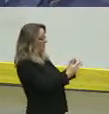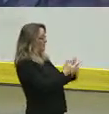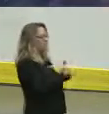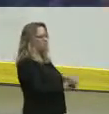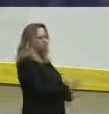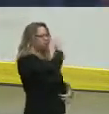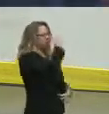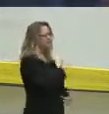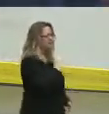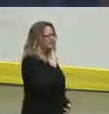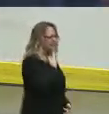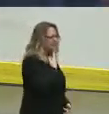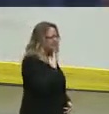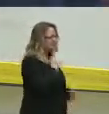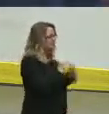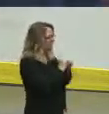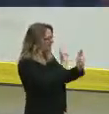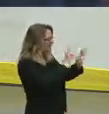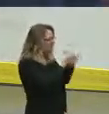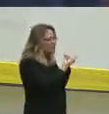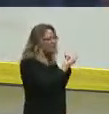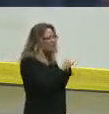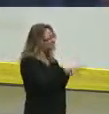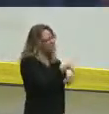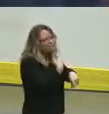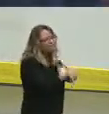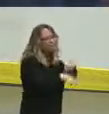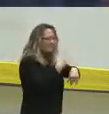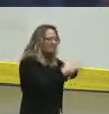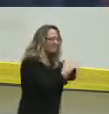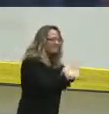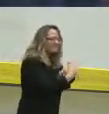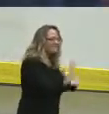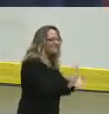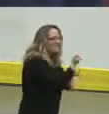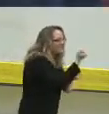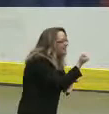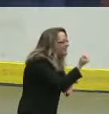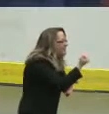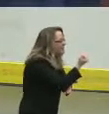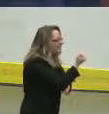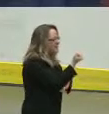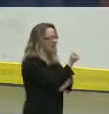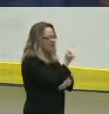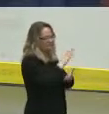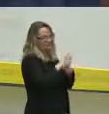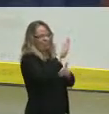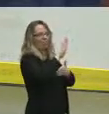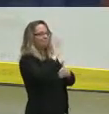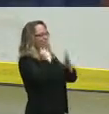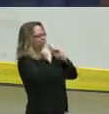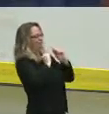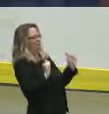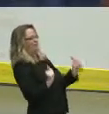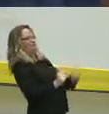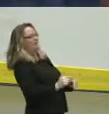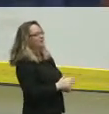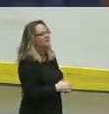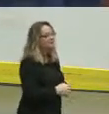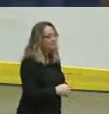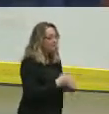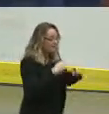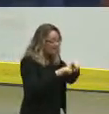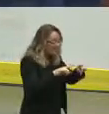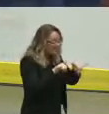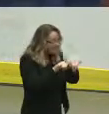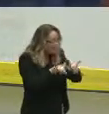back home with your family or within your own lives, all the while working hard to obtain this degree. I would love to say